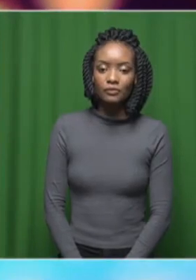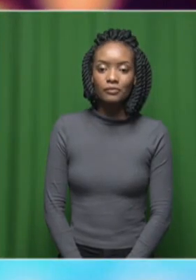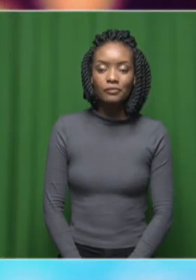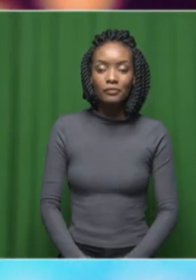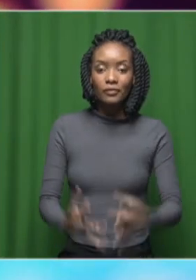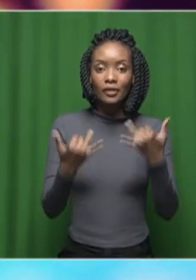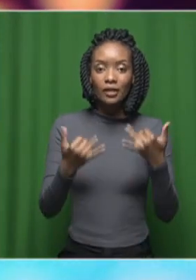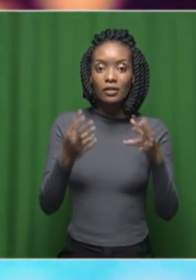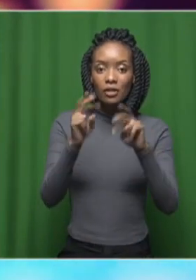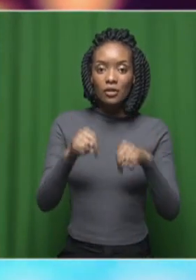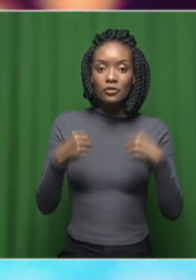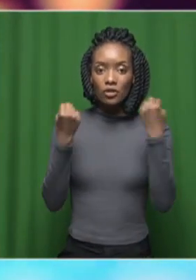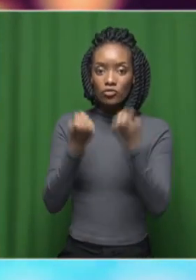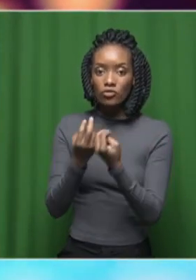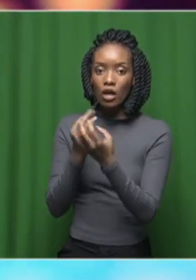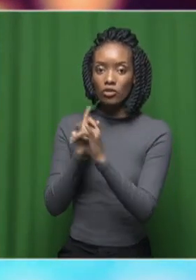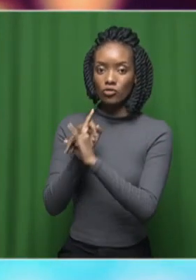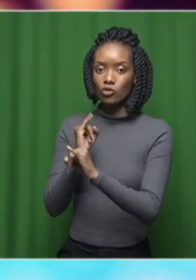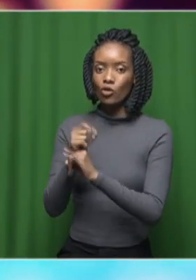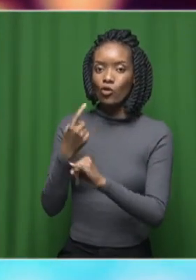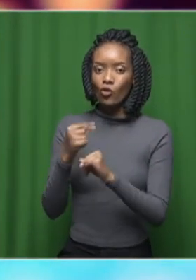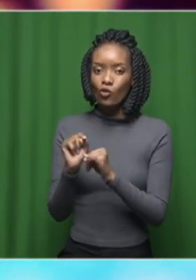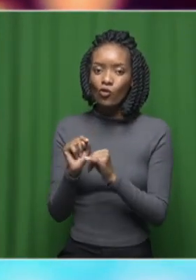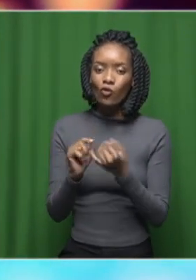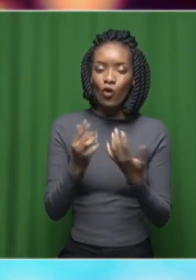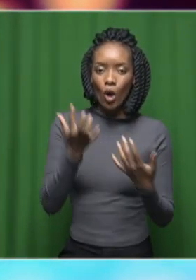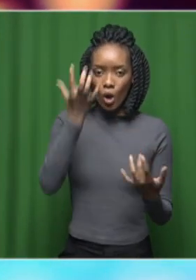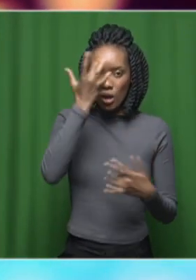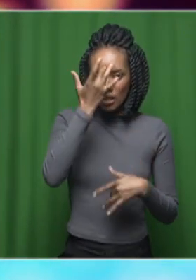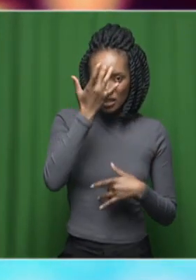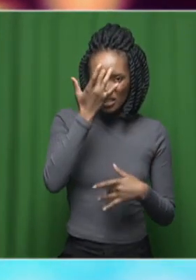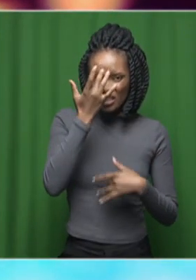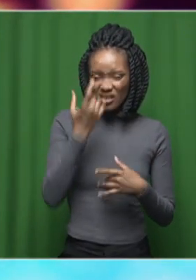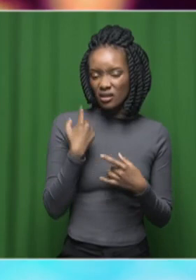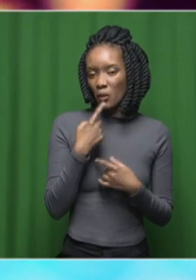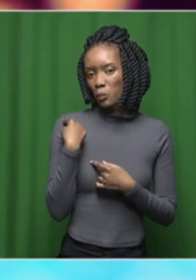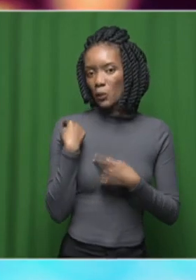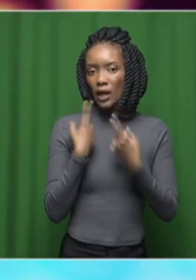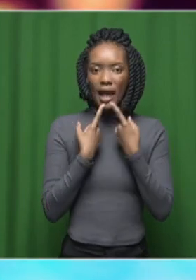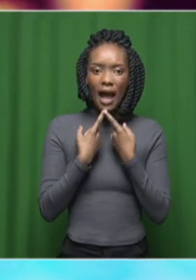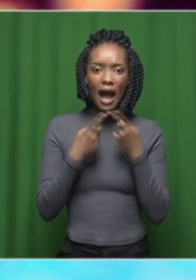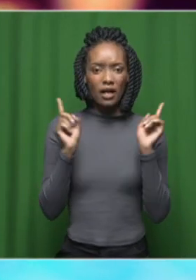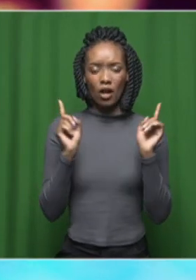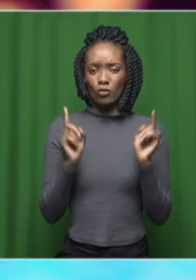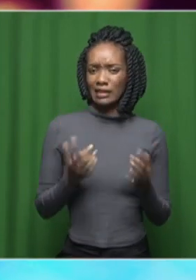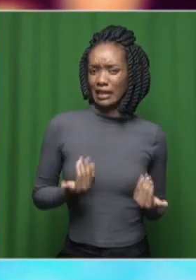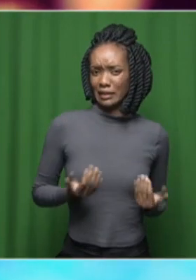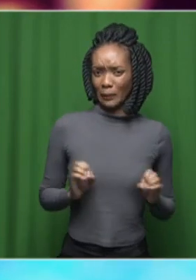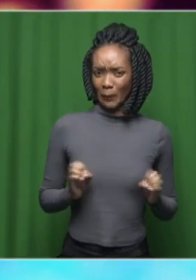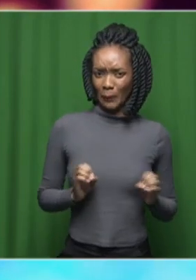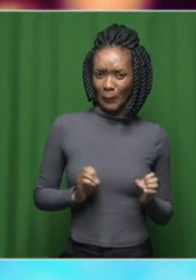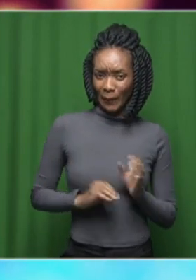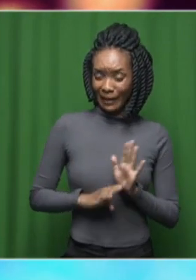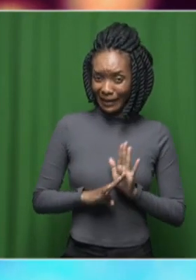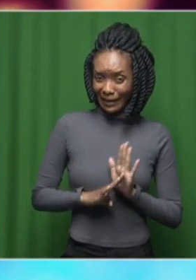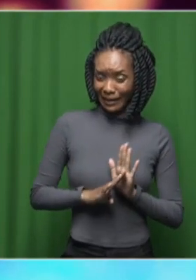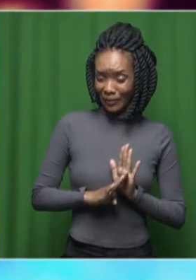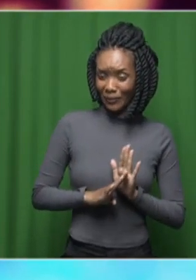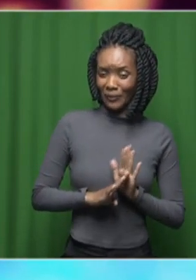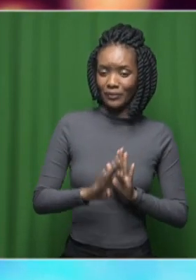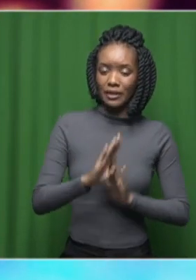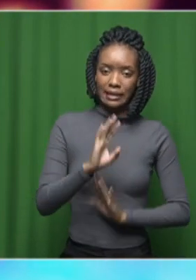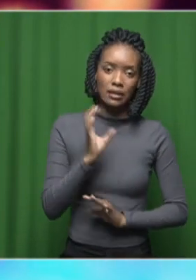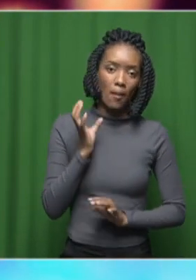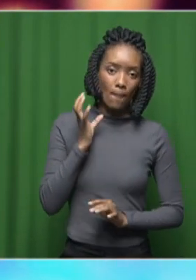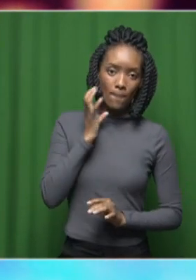Now, the National Institute for Communicable Diseases recently announced an unexpected and steady increase in mumps. And this, of